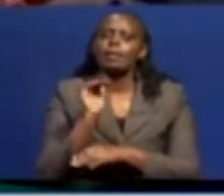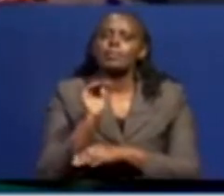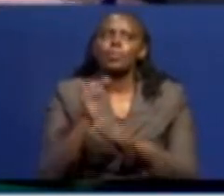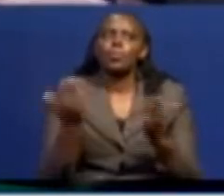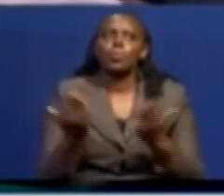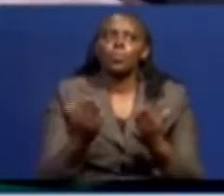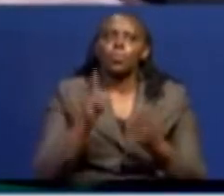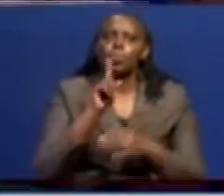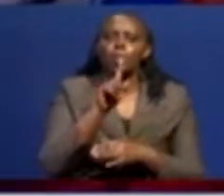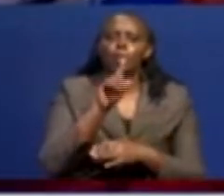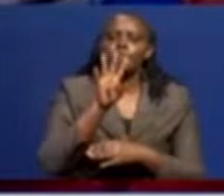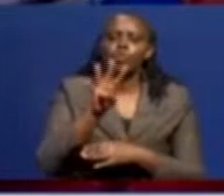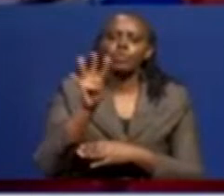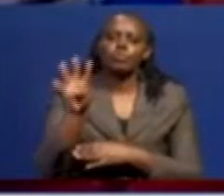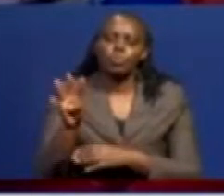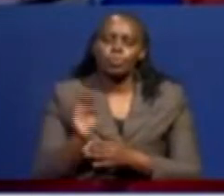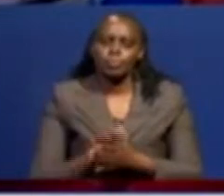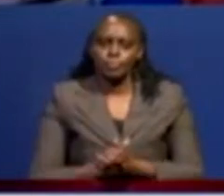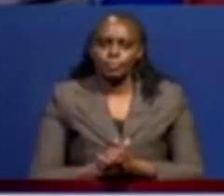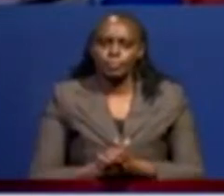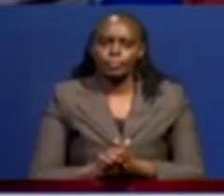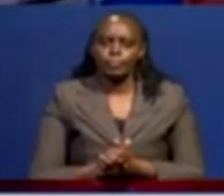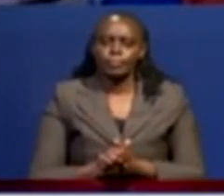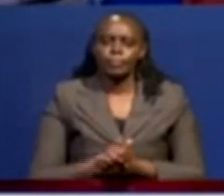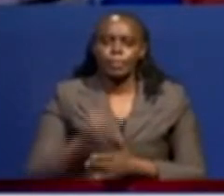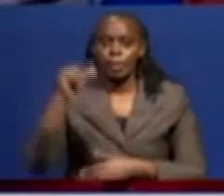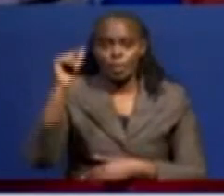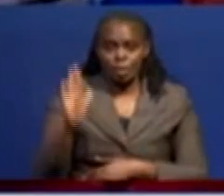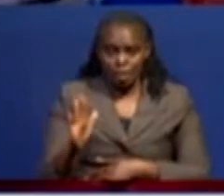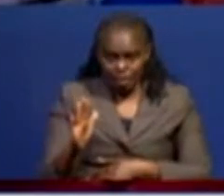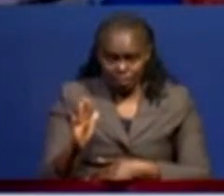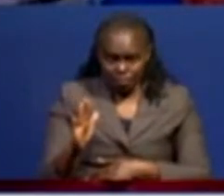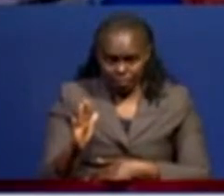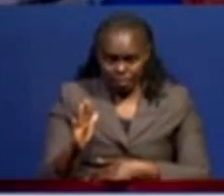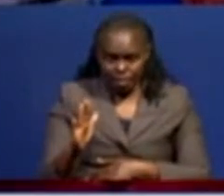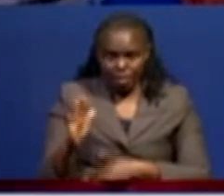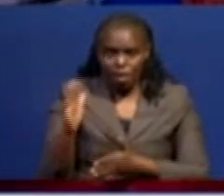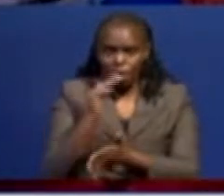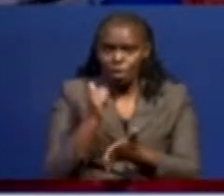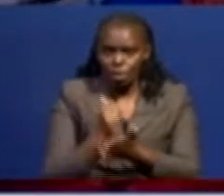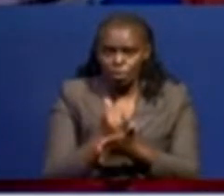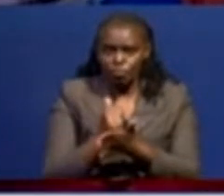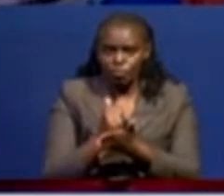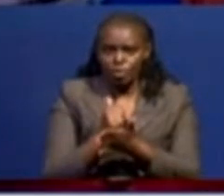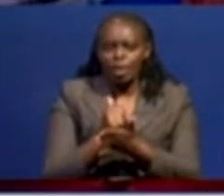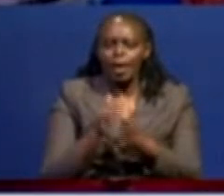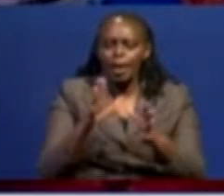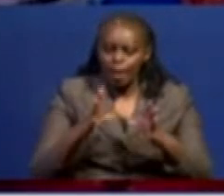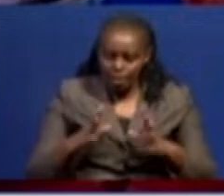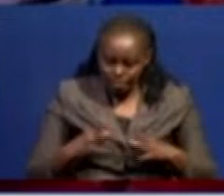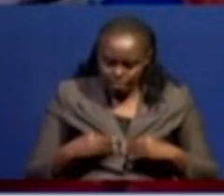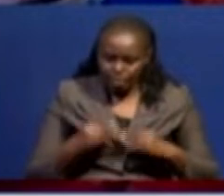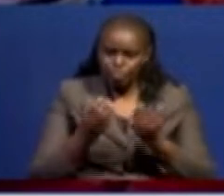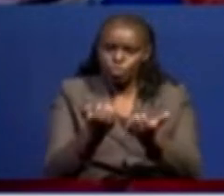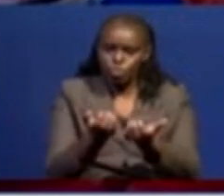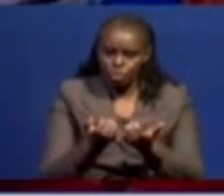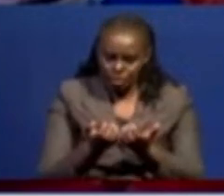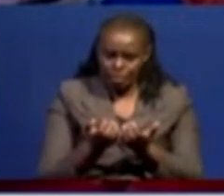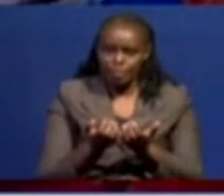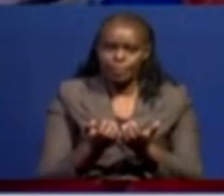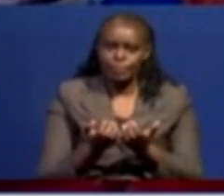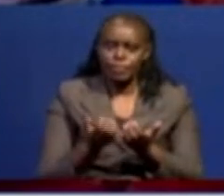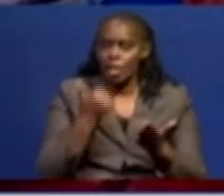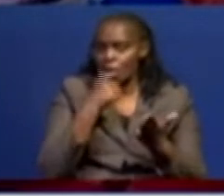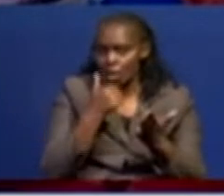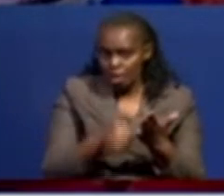No, I'm asking on page 144. Did the governor or the office of the governor acknowledge receipt of